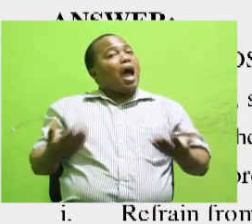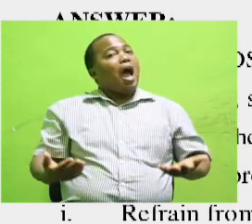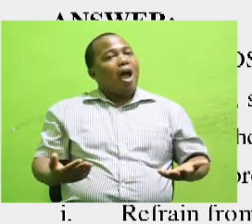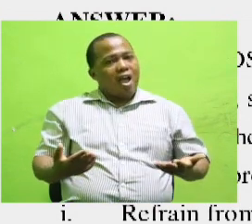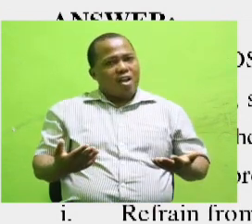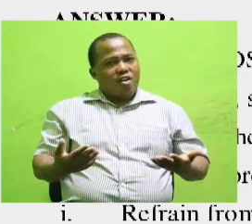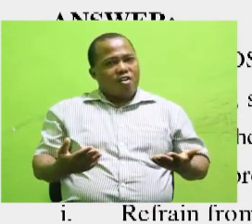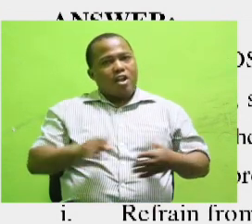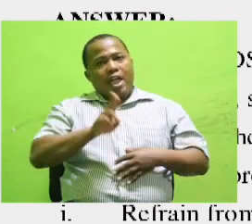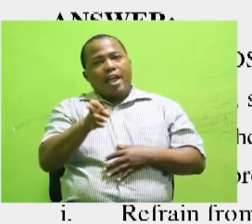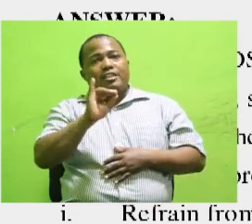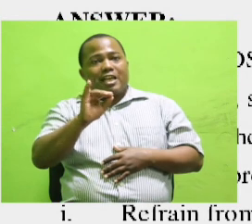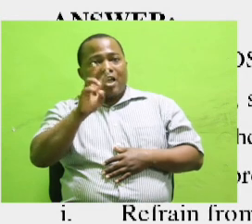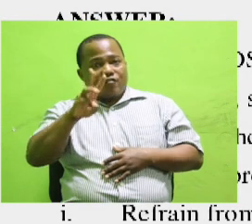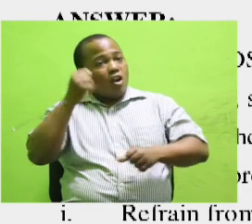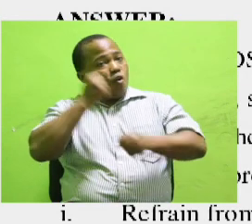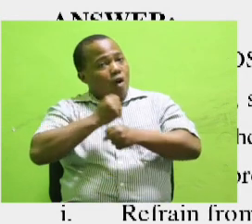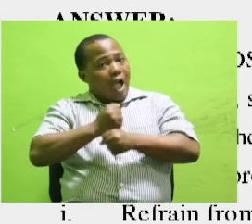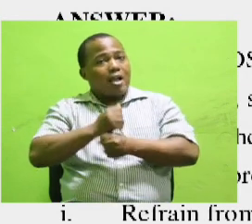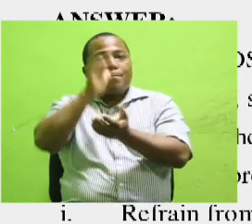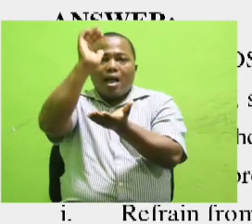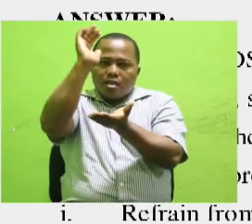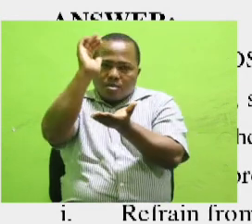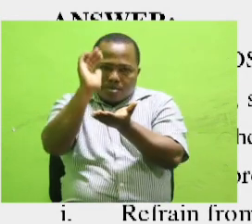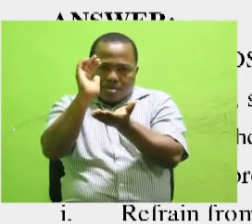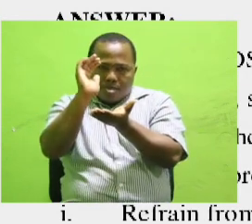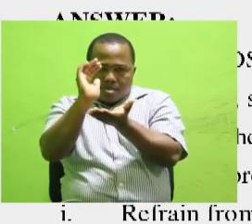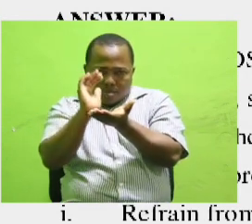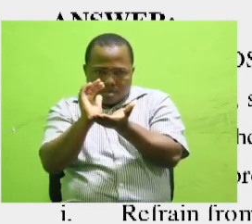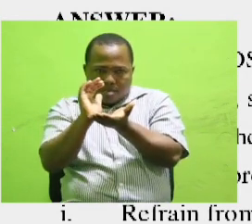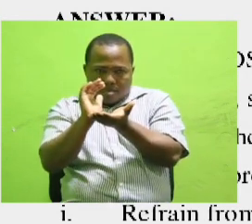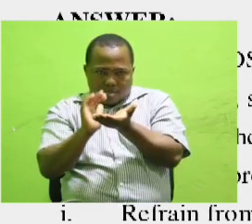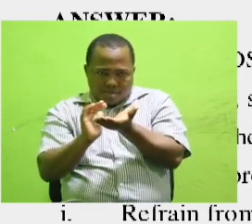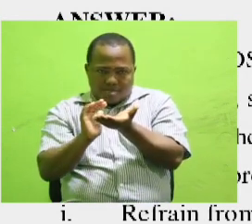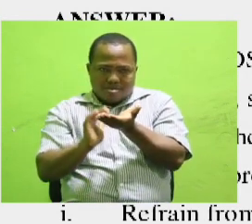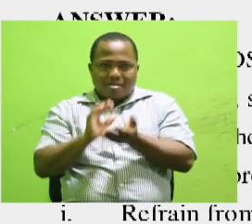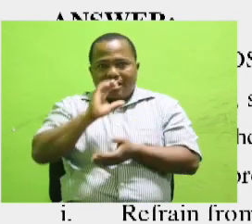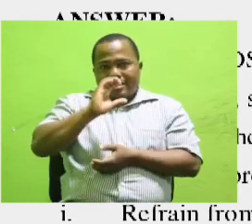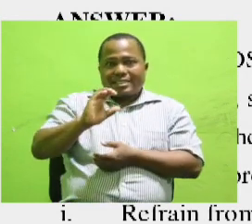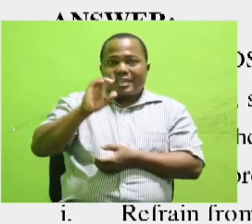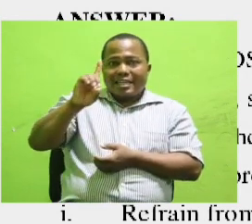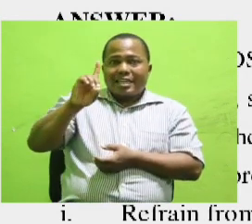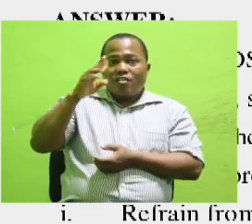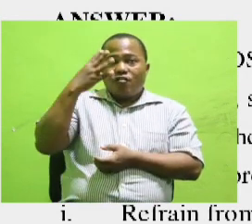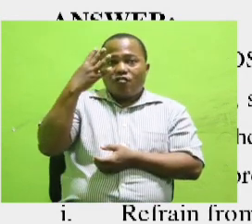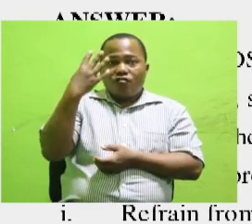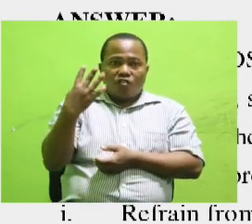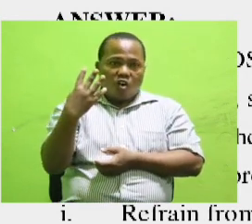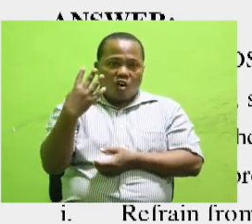works, by reducing the CD4 count or by destroying the helper